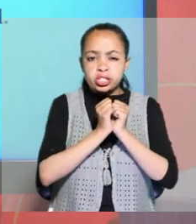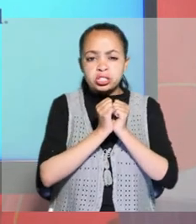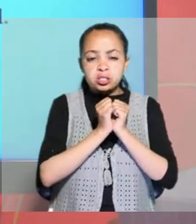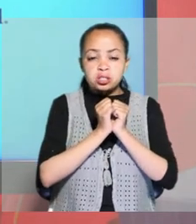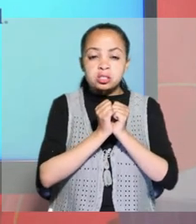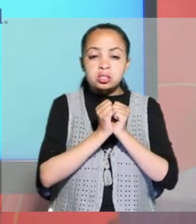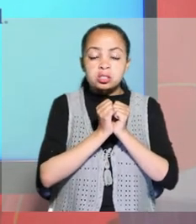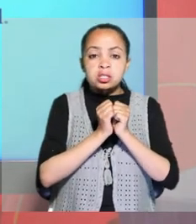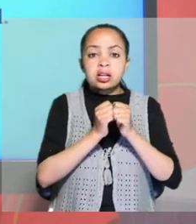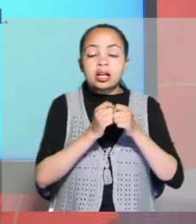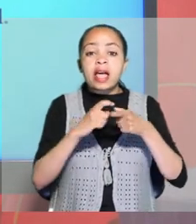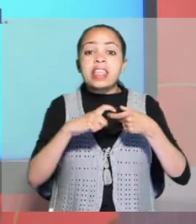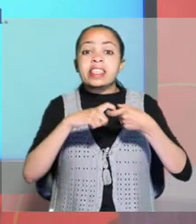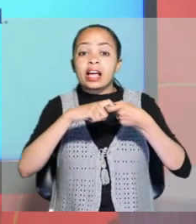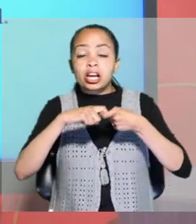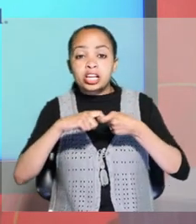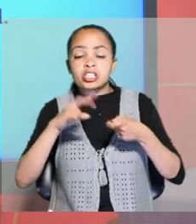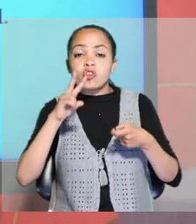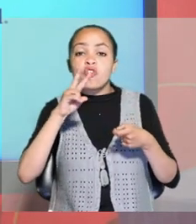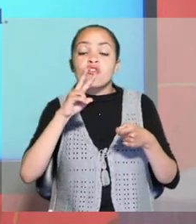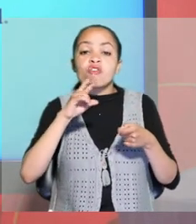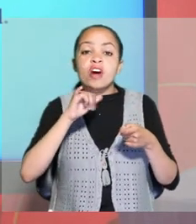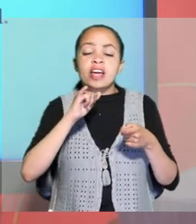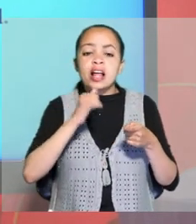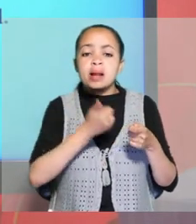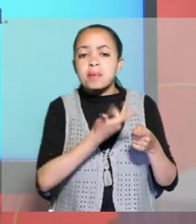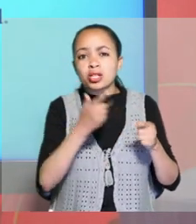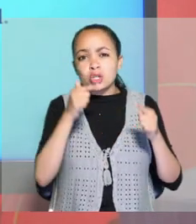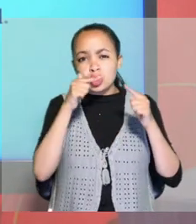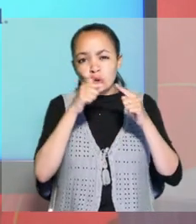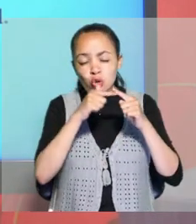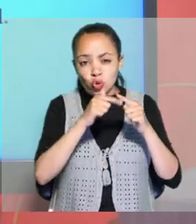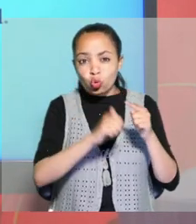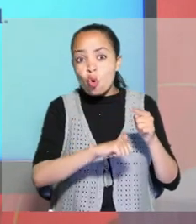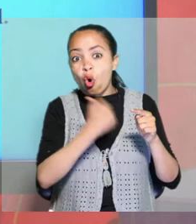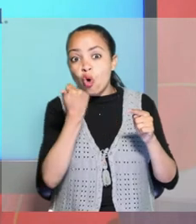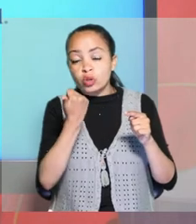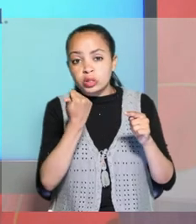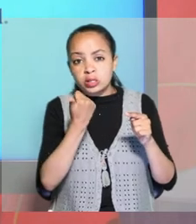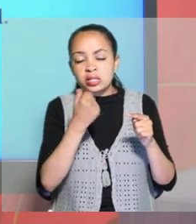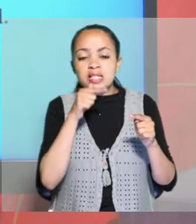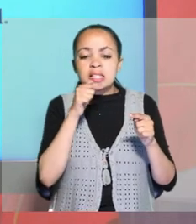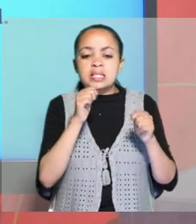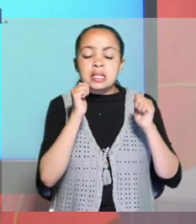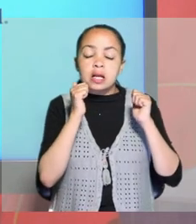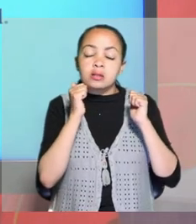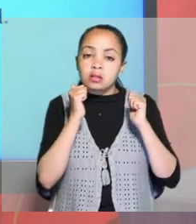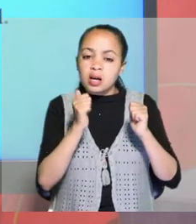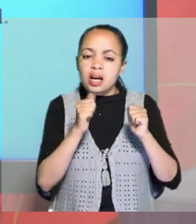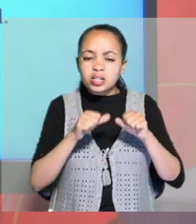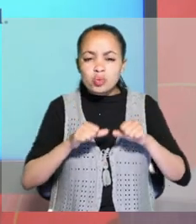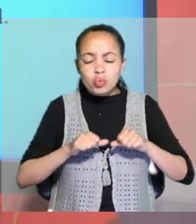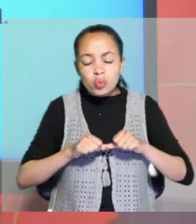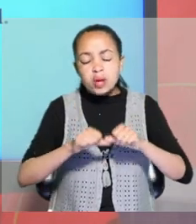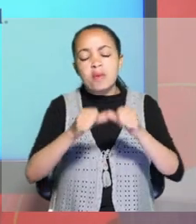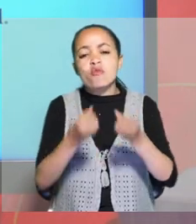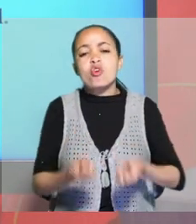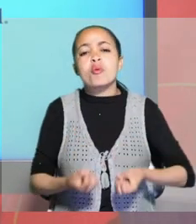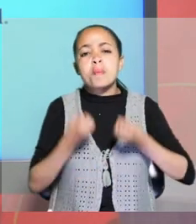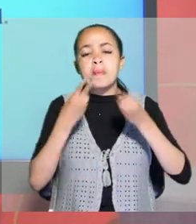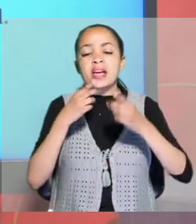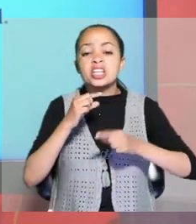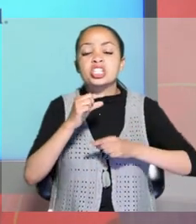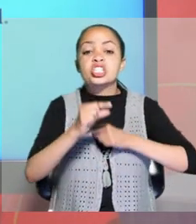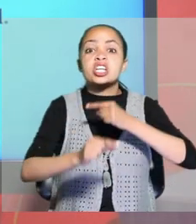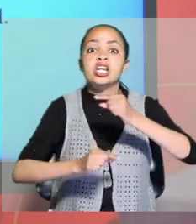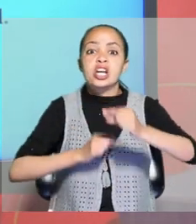of integration of viral genetic material into host genome that can remain for many generations,